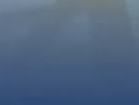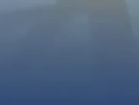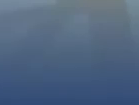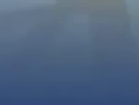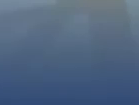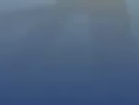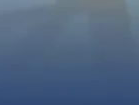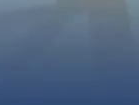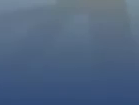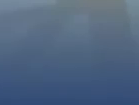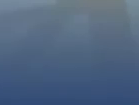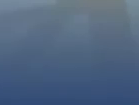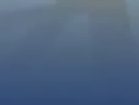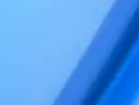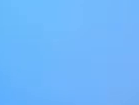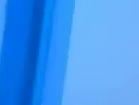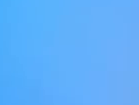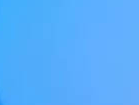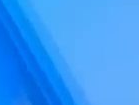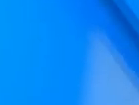ERCO investigating outages.